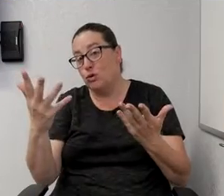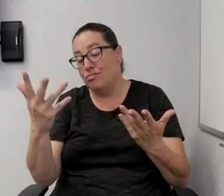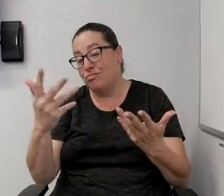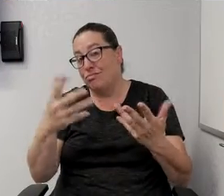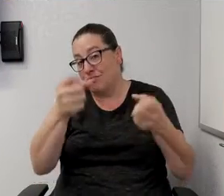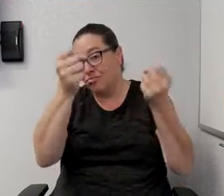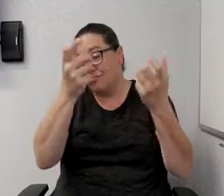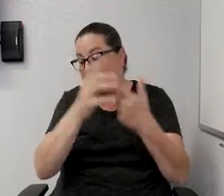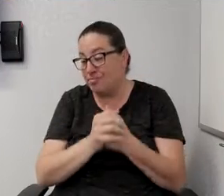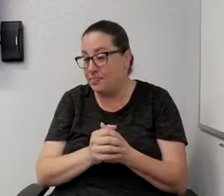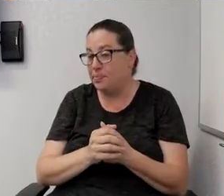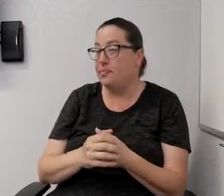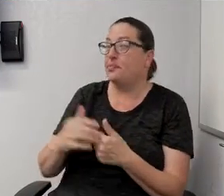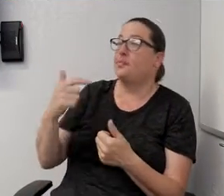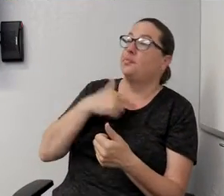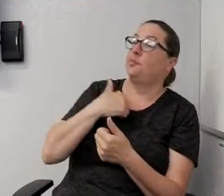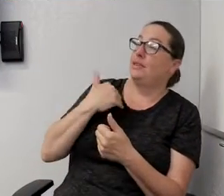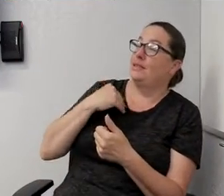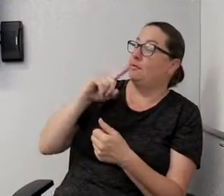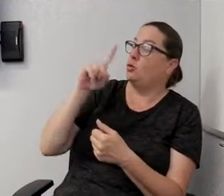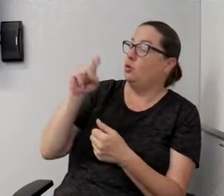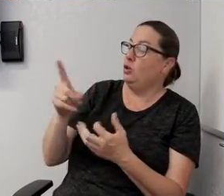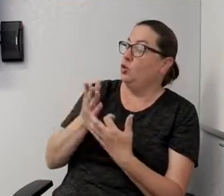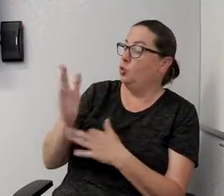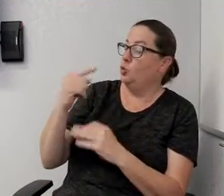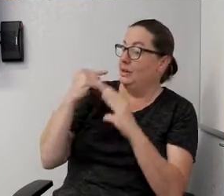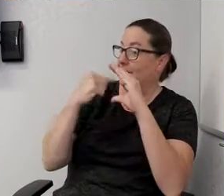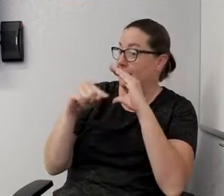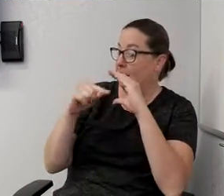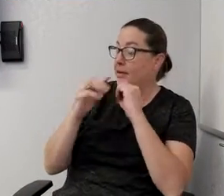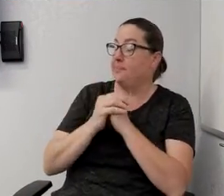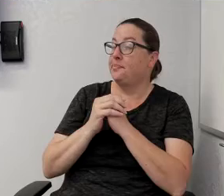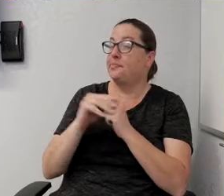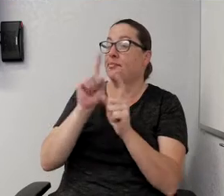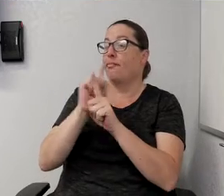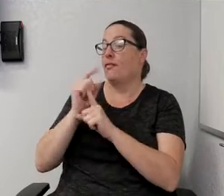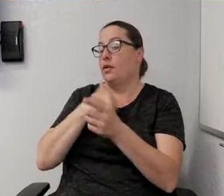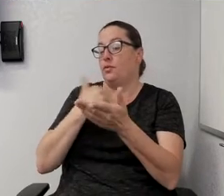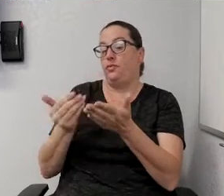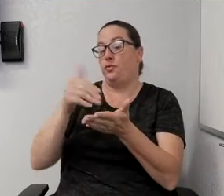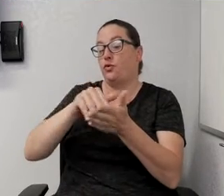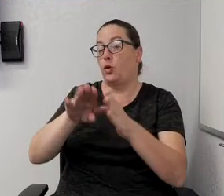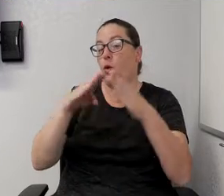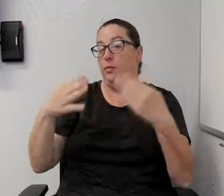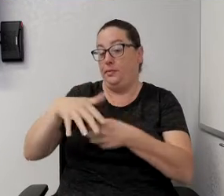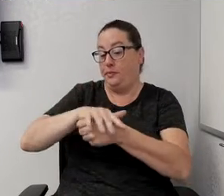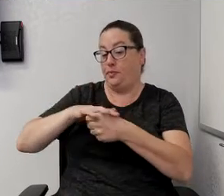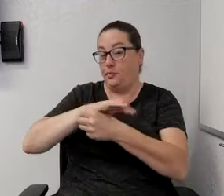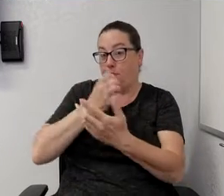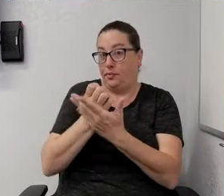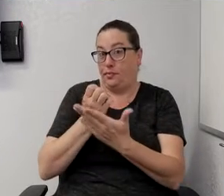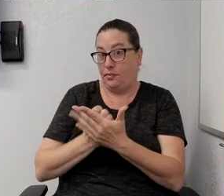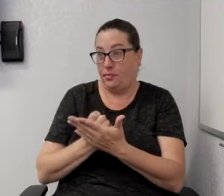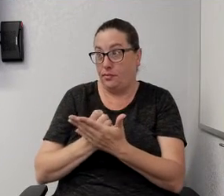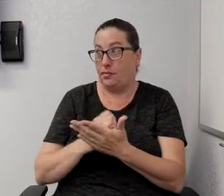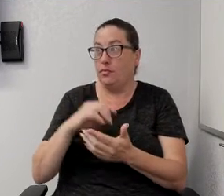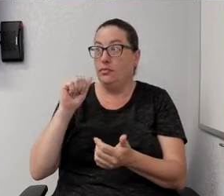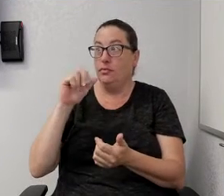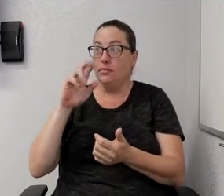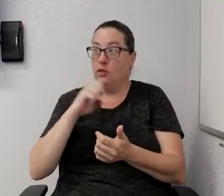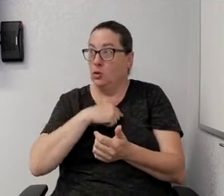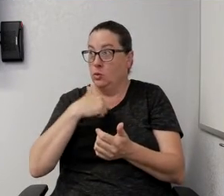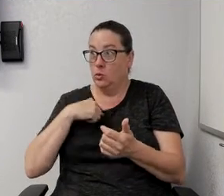So we have a question via email. As we reopen the local economy, are we